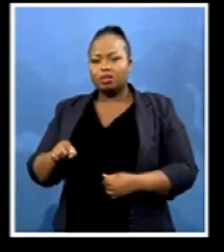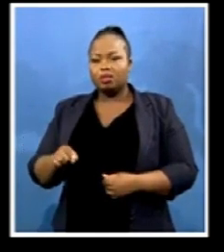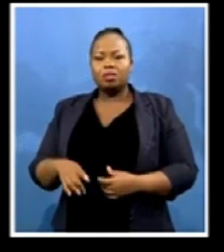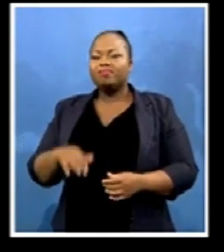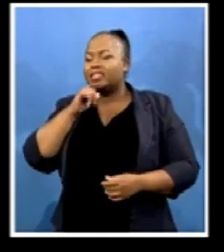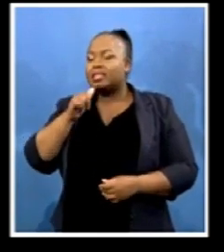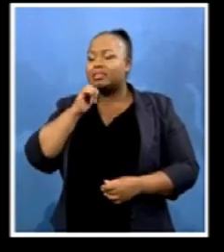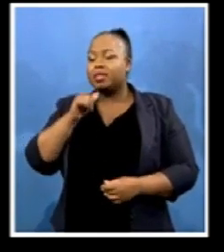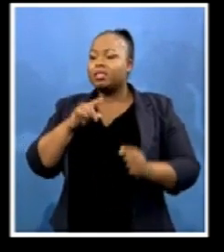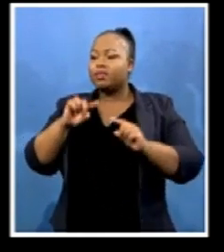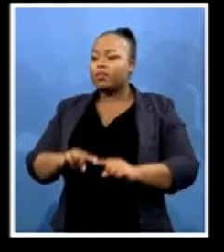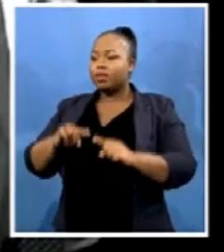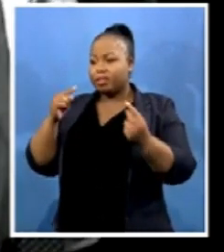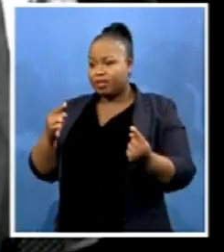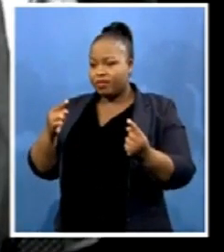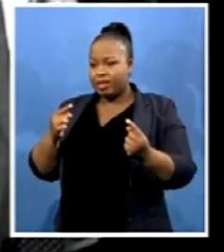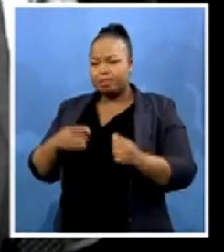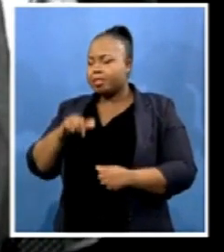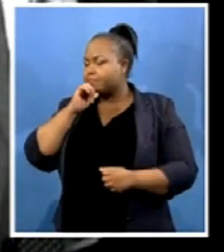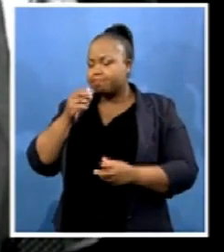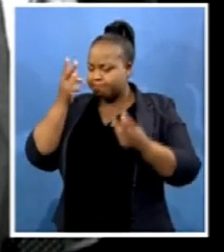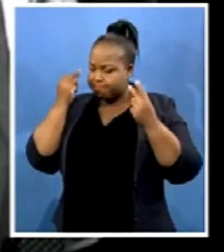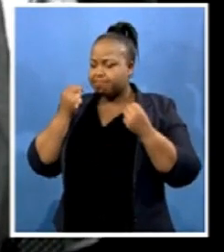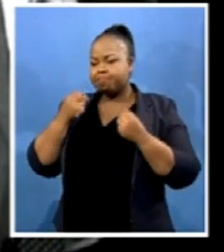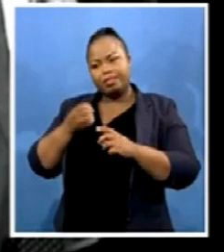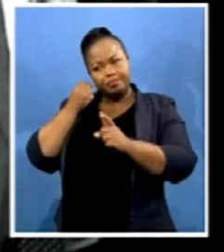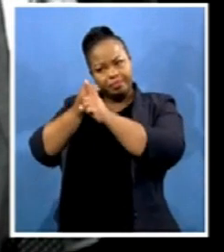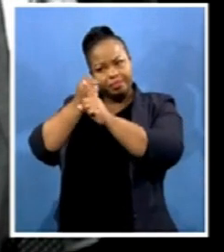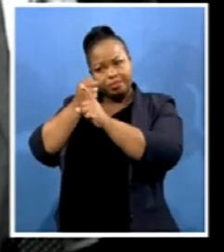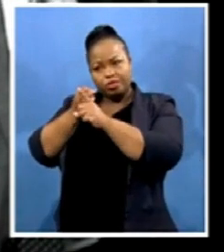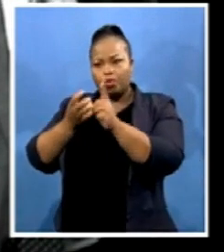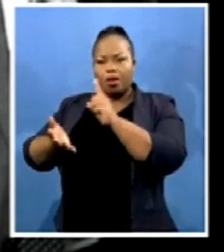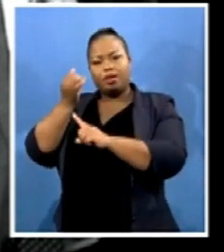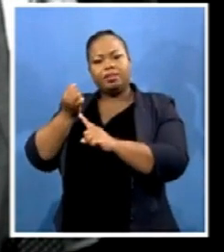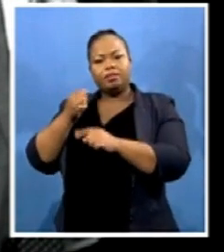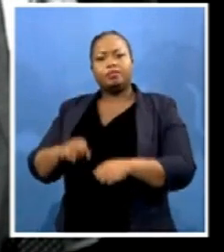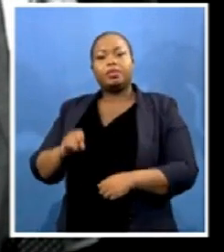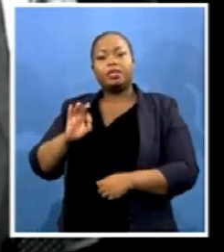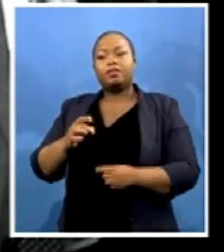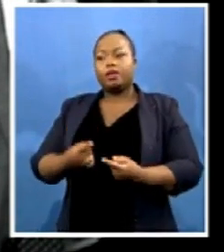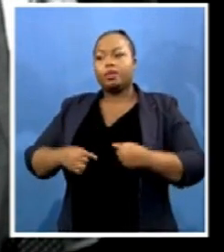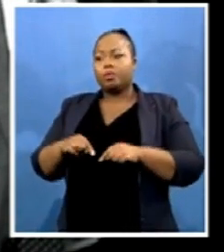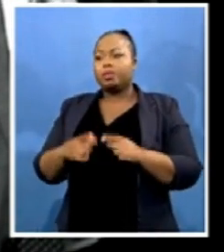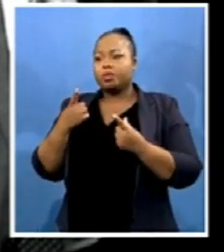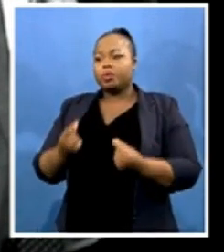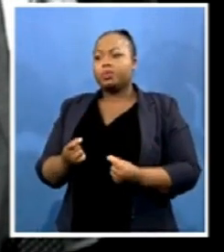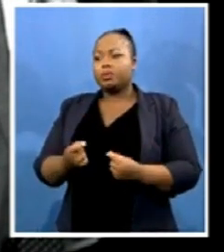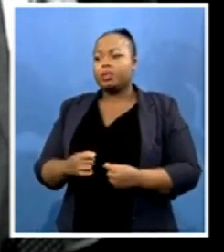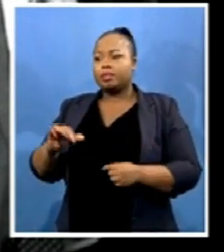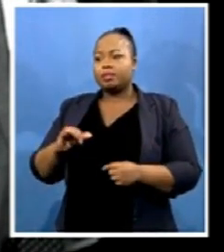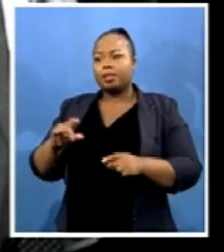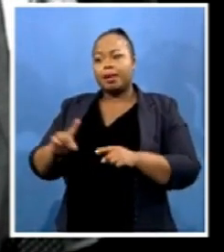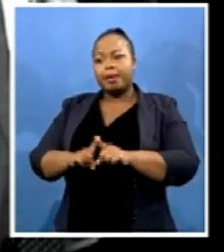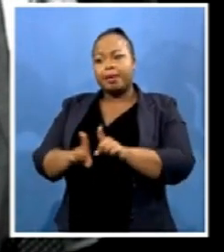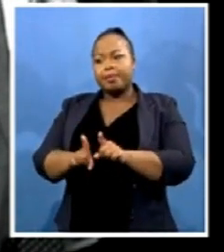the goals that you had set yourself. And I think if we are to do anything today, is to try and bring back those